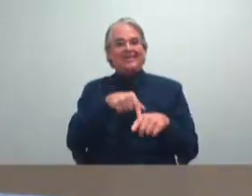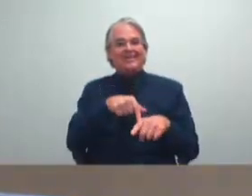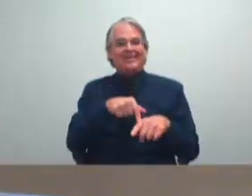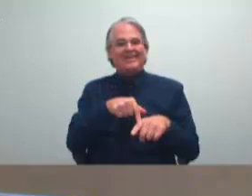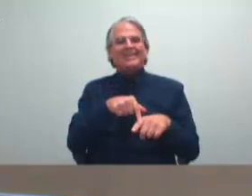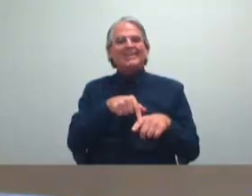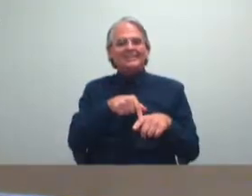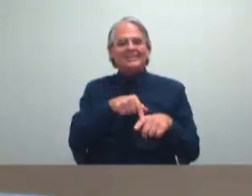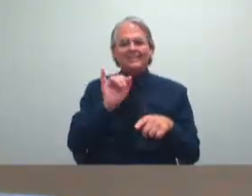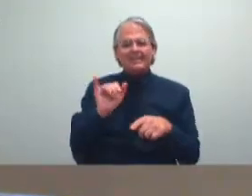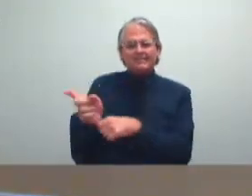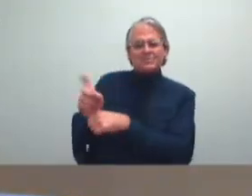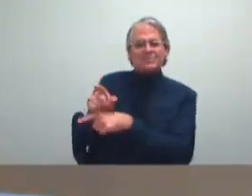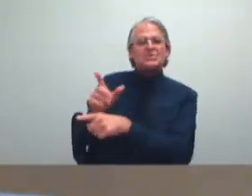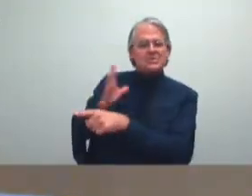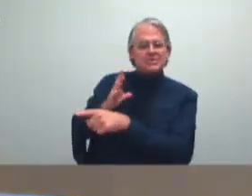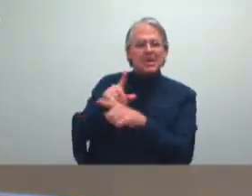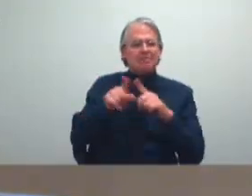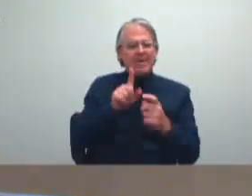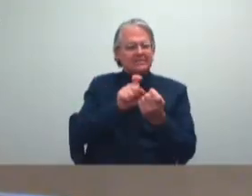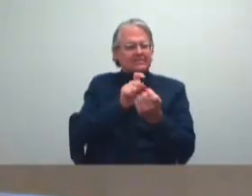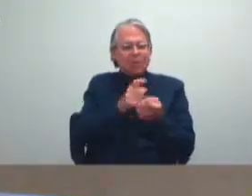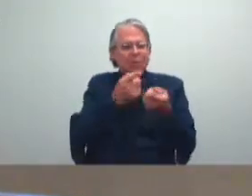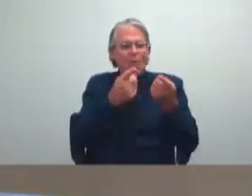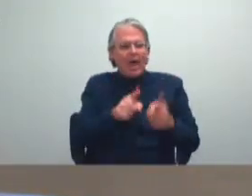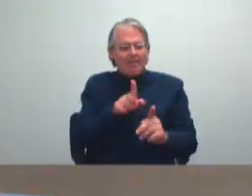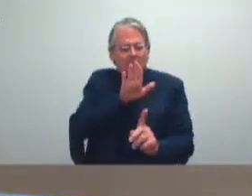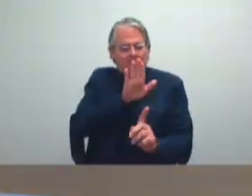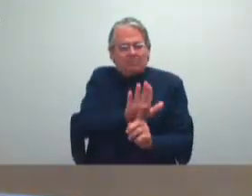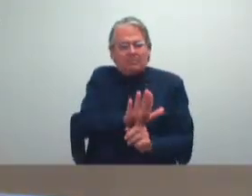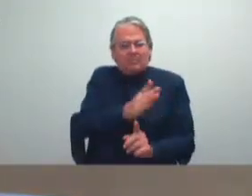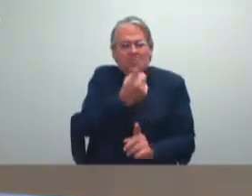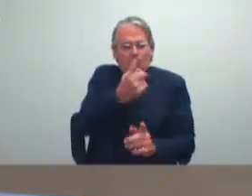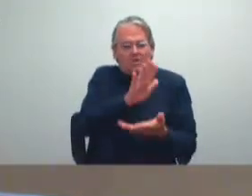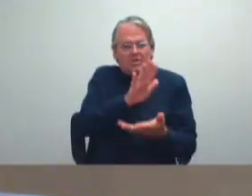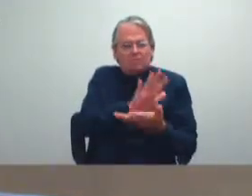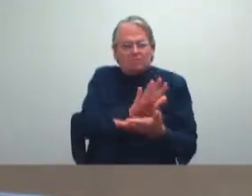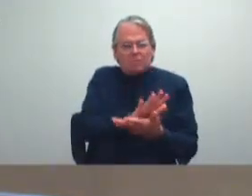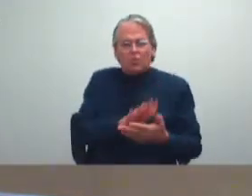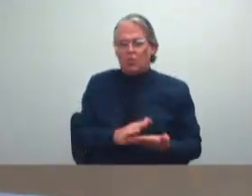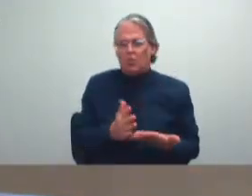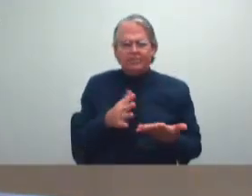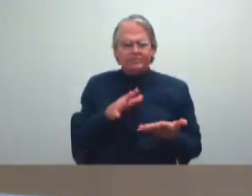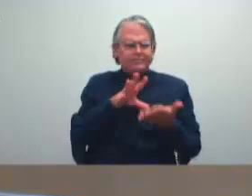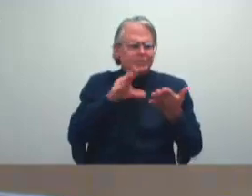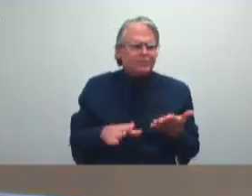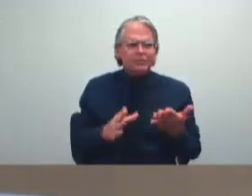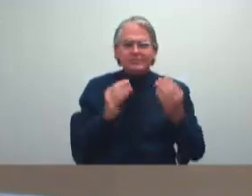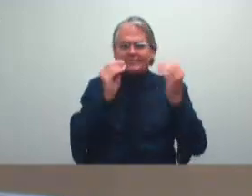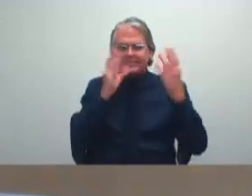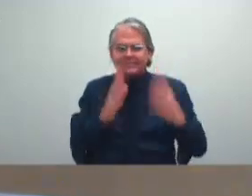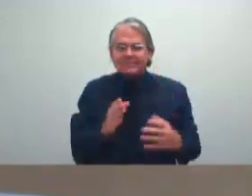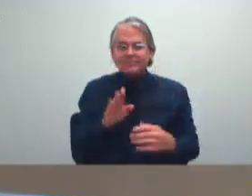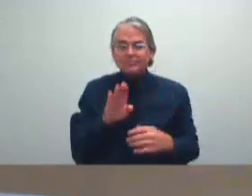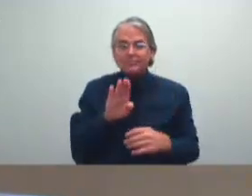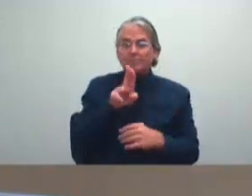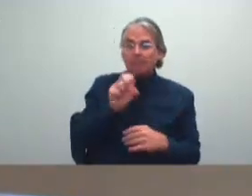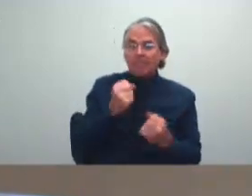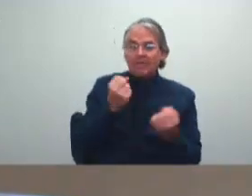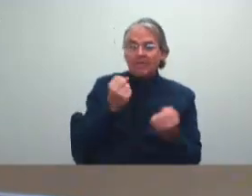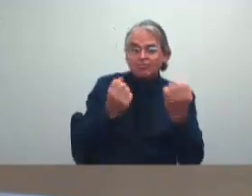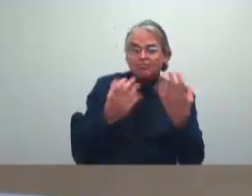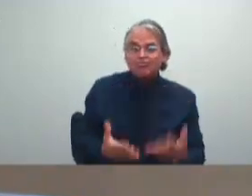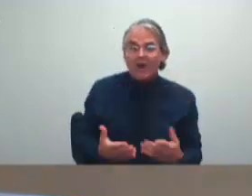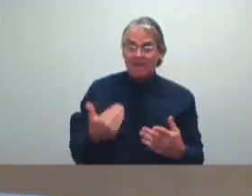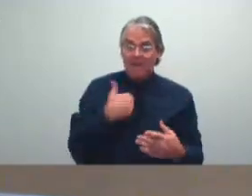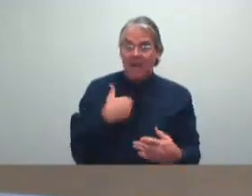individual school. Do you actually have students or teachers or bus drivers with COVID? How do you want to manage that? So there's so much that goes